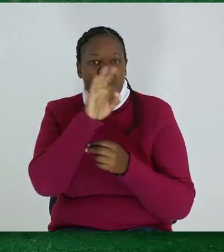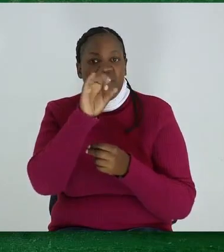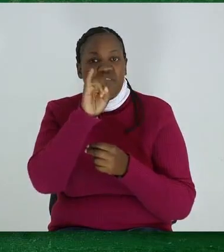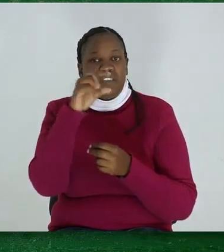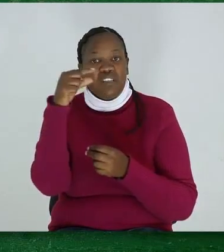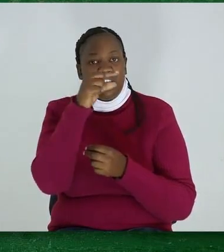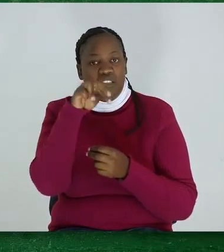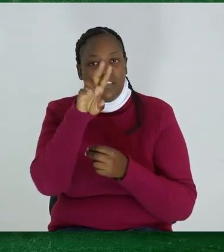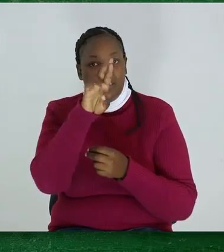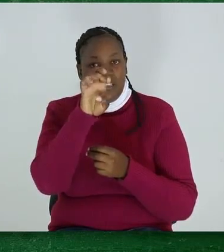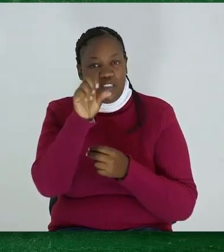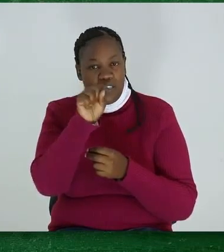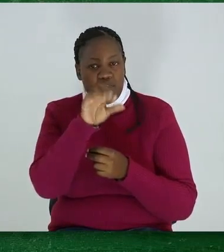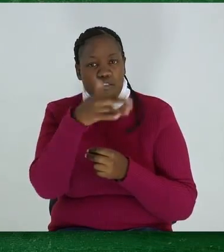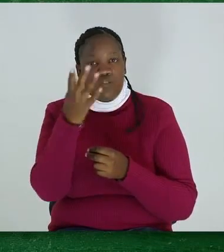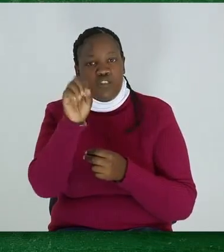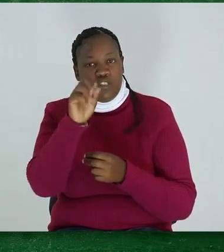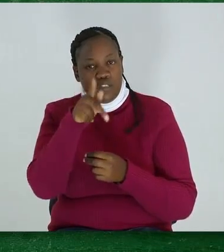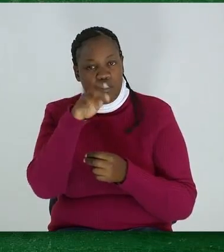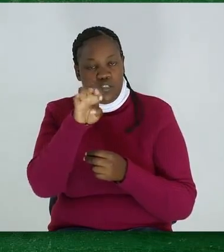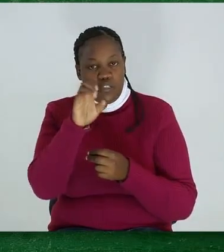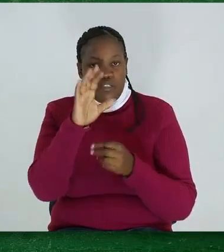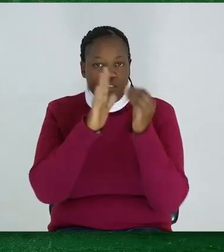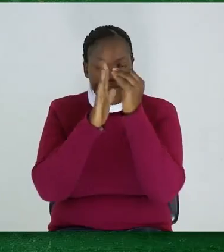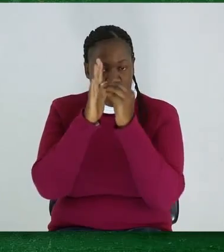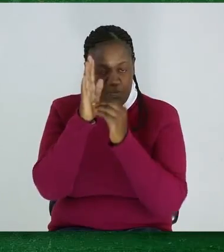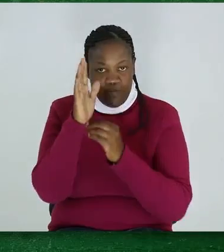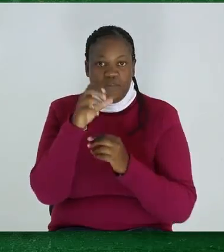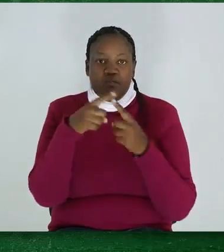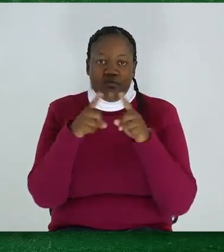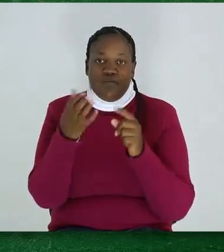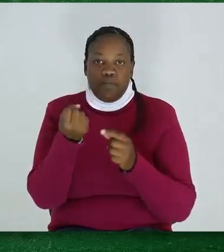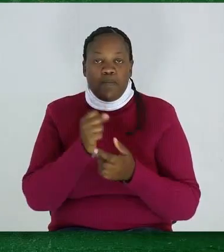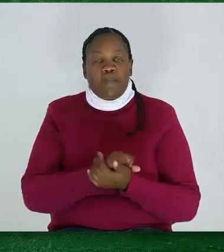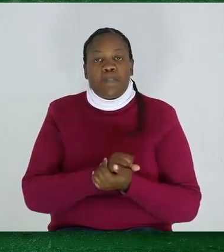similes, metaphors, personification, and alliteration.